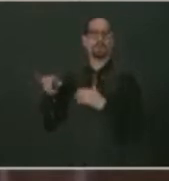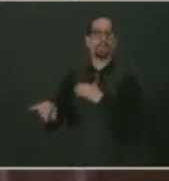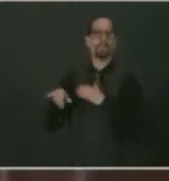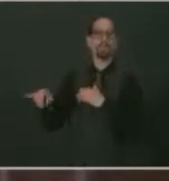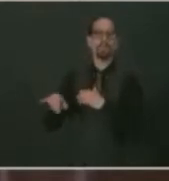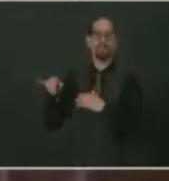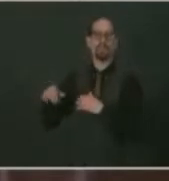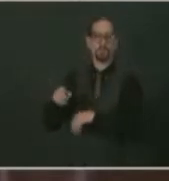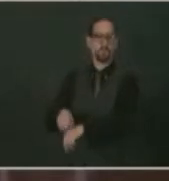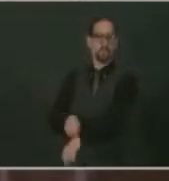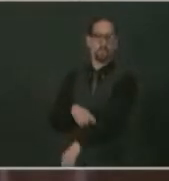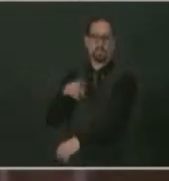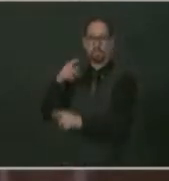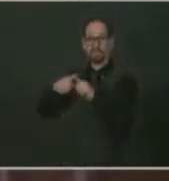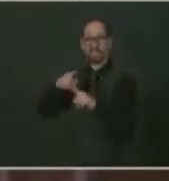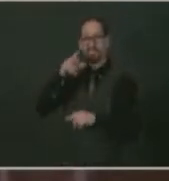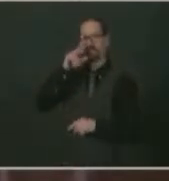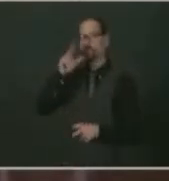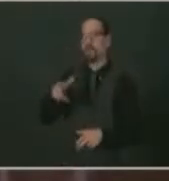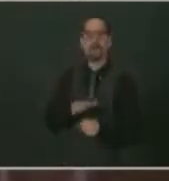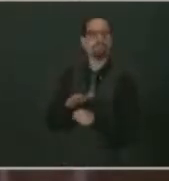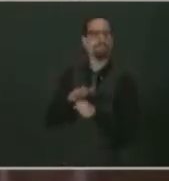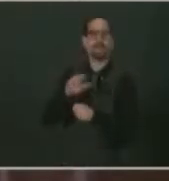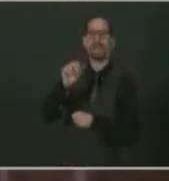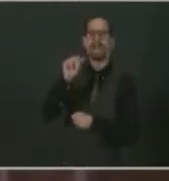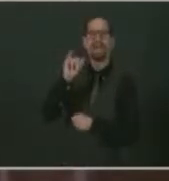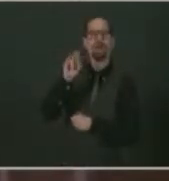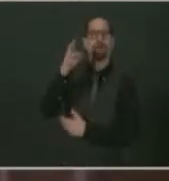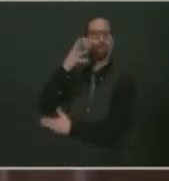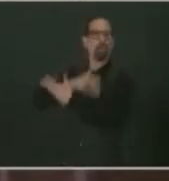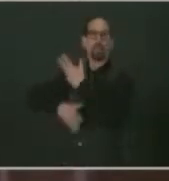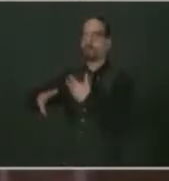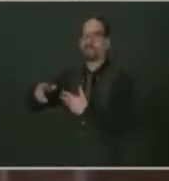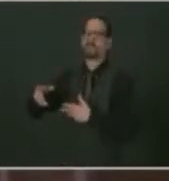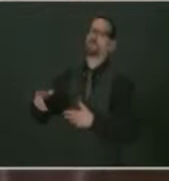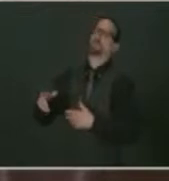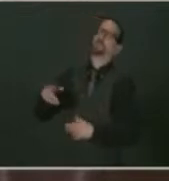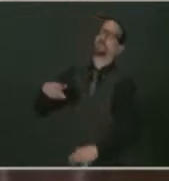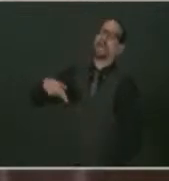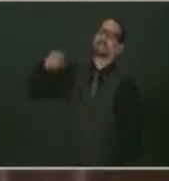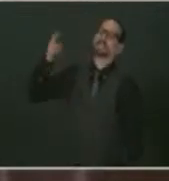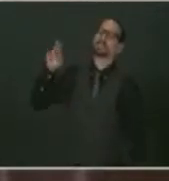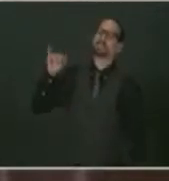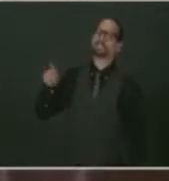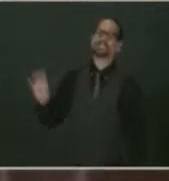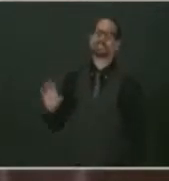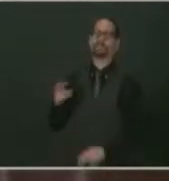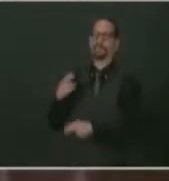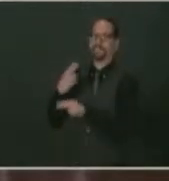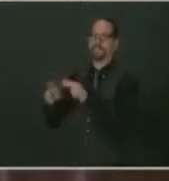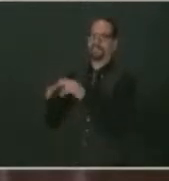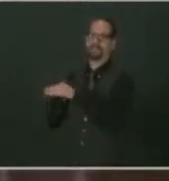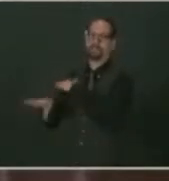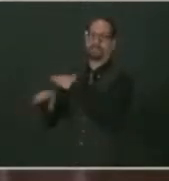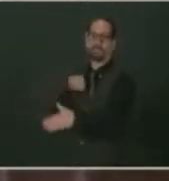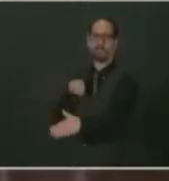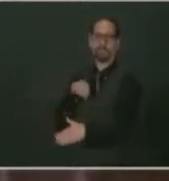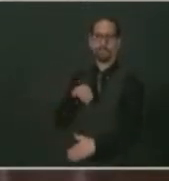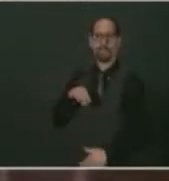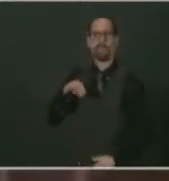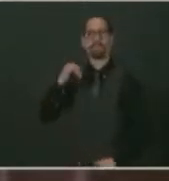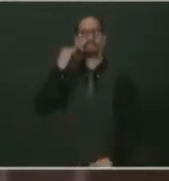can expose yourself only to places that have great ventilation. Windows open, take advantage of our beautiful